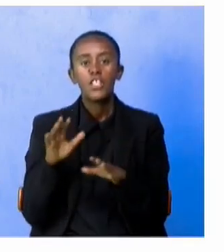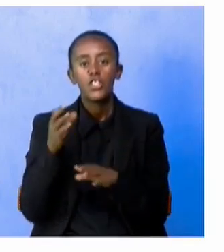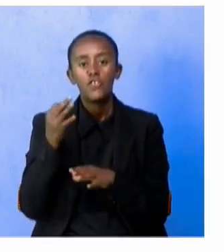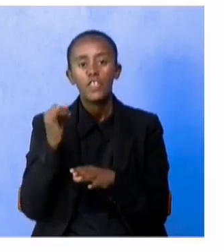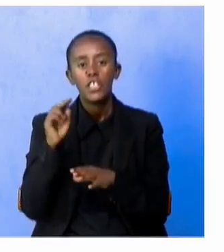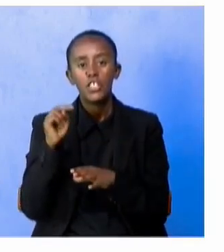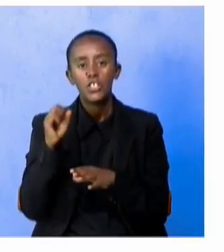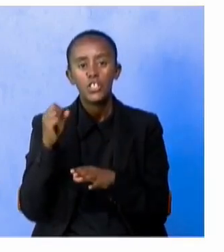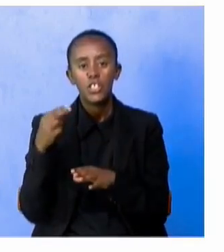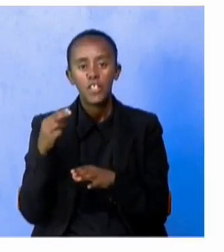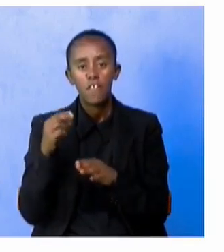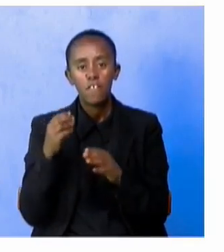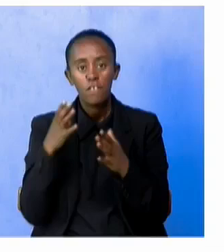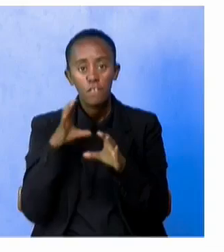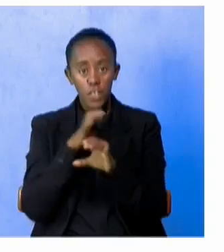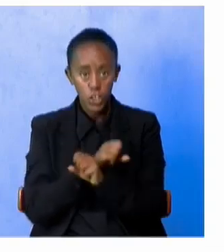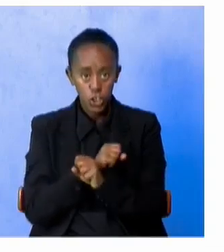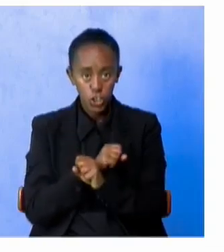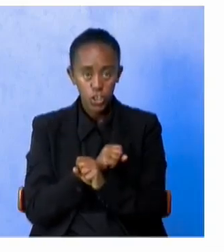her